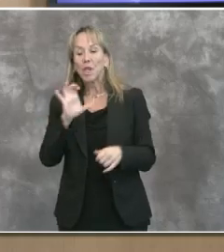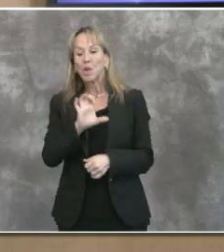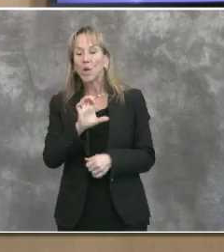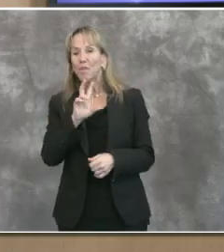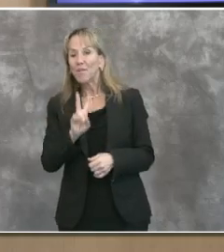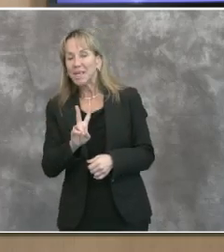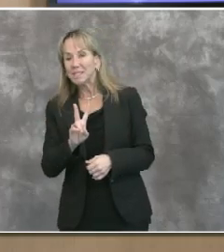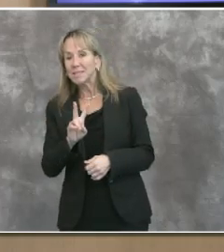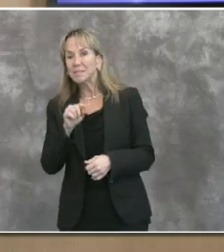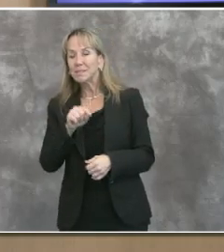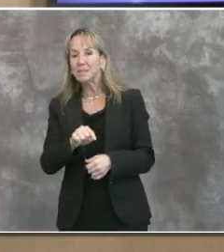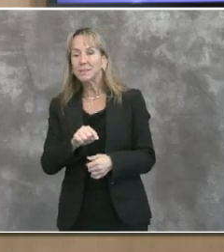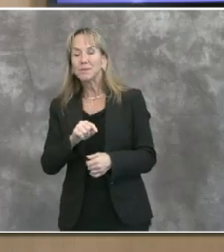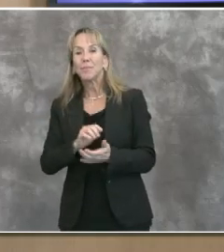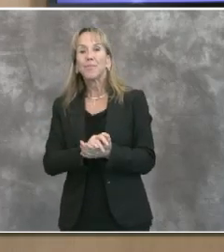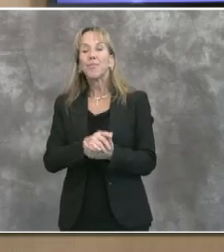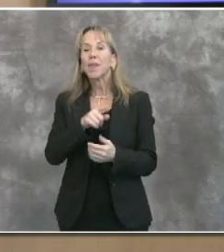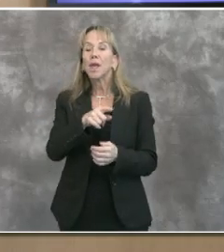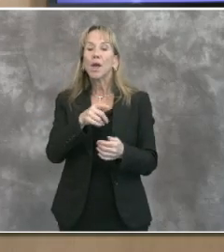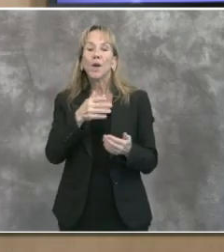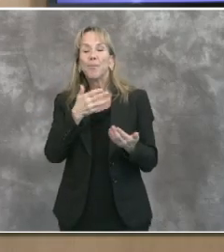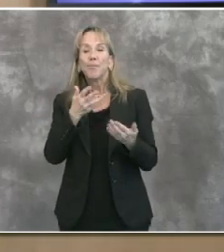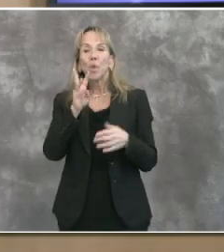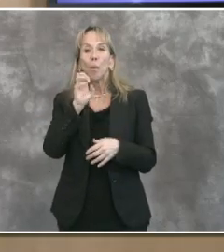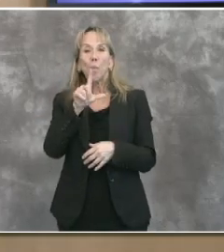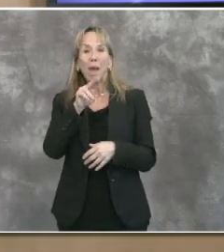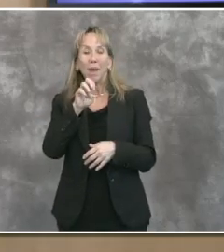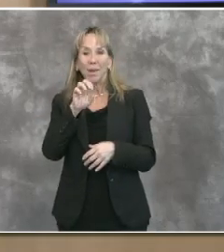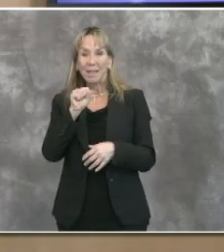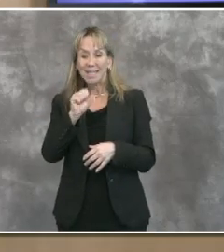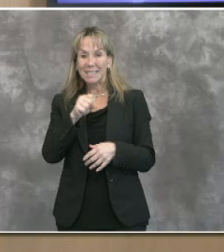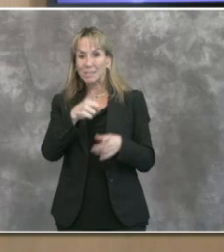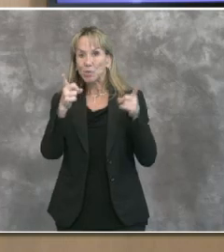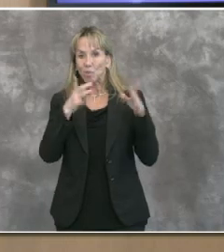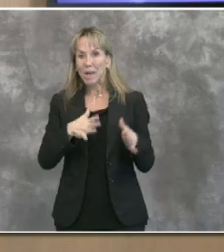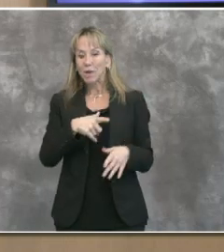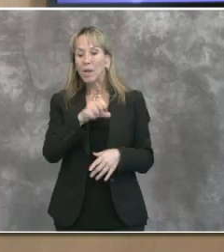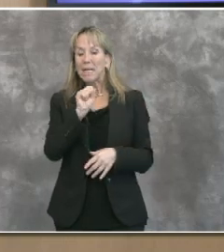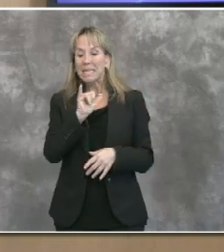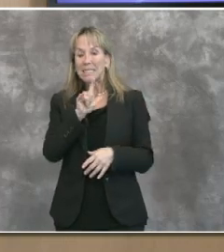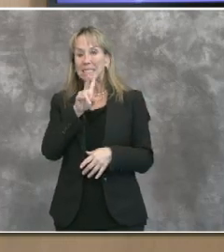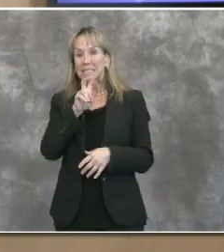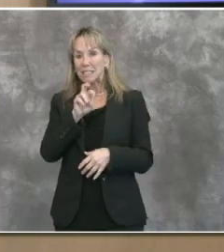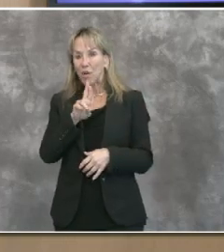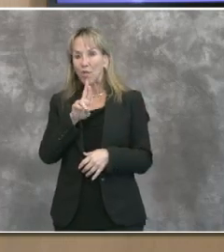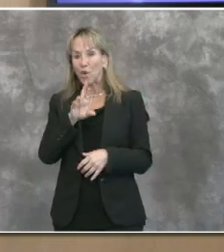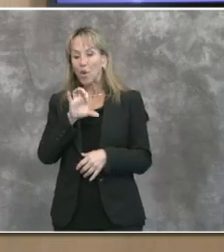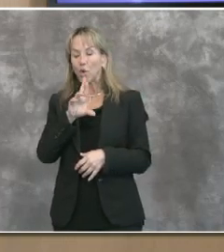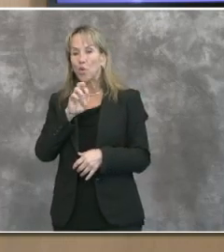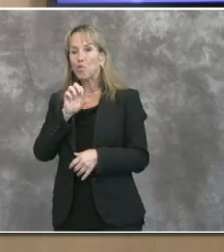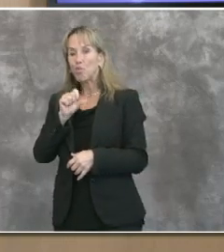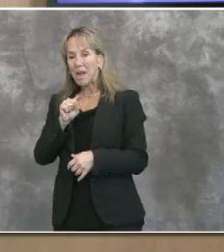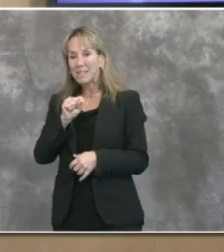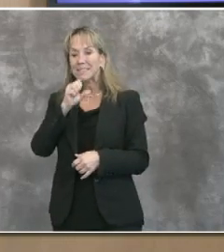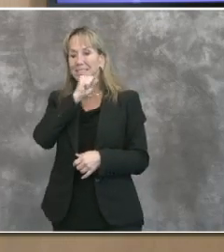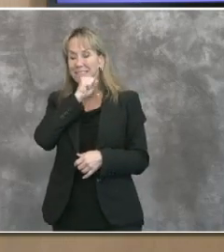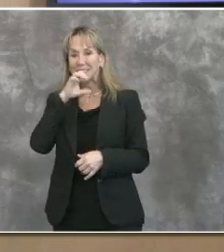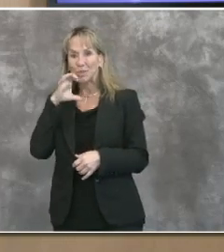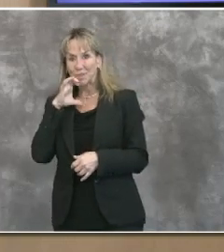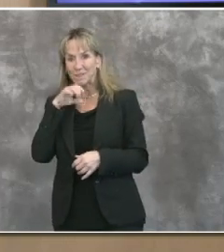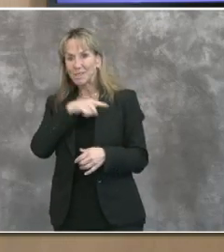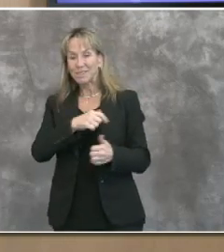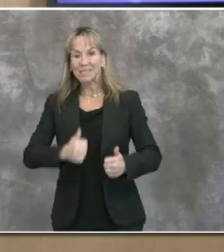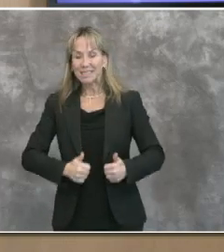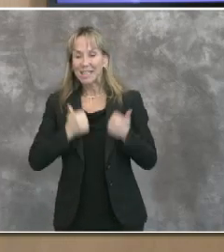Vista, the wellness director at the Silvercrest Senior Living Center organized a food and supply drive